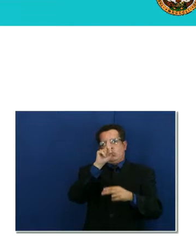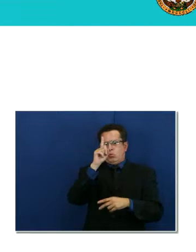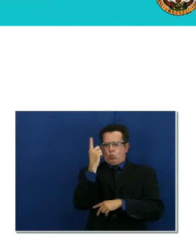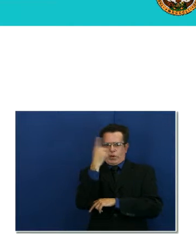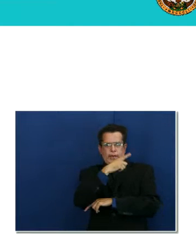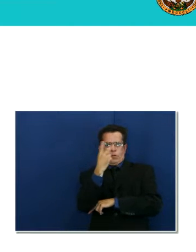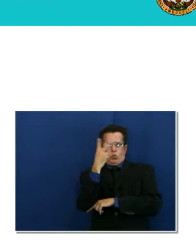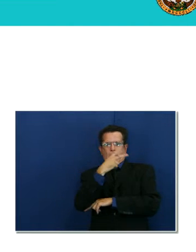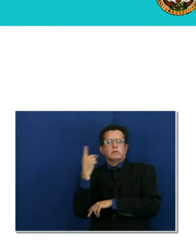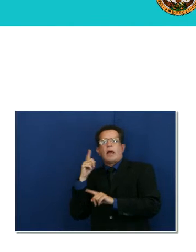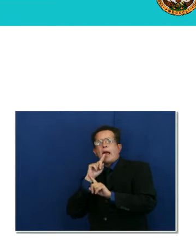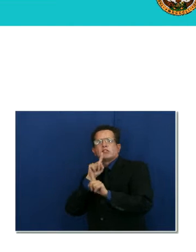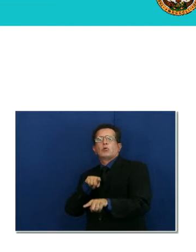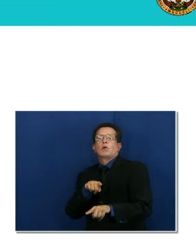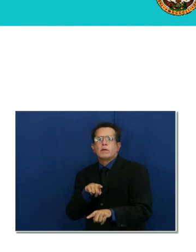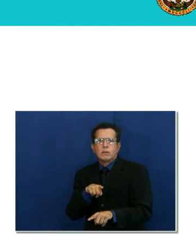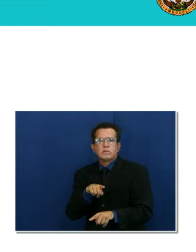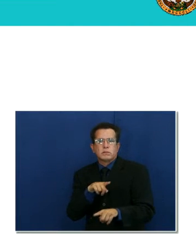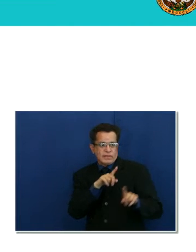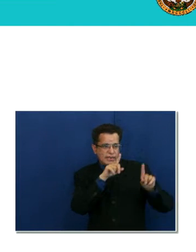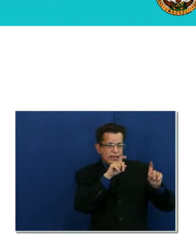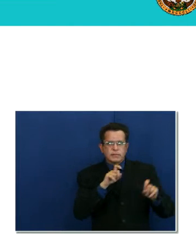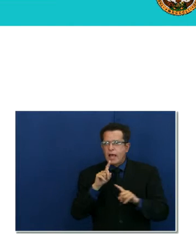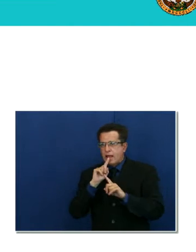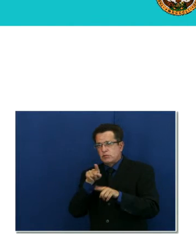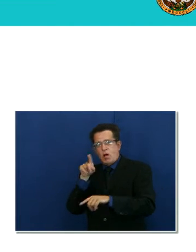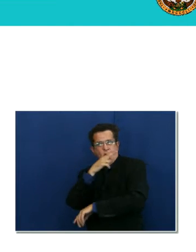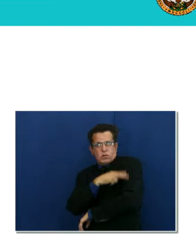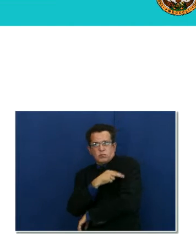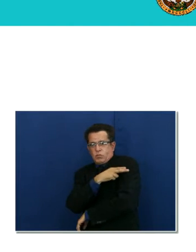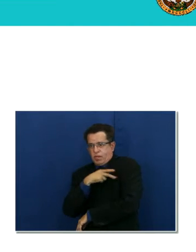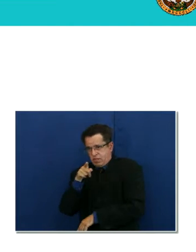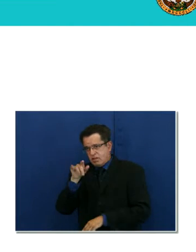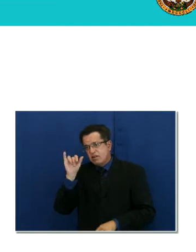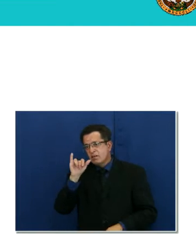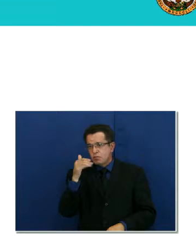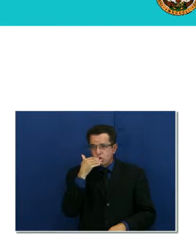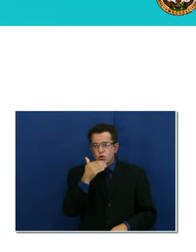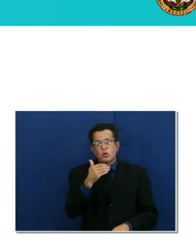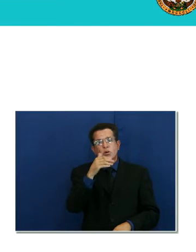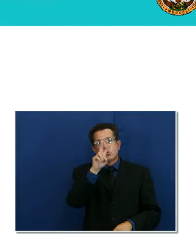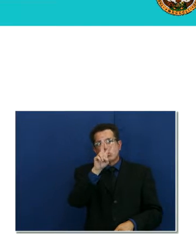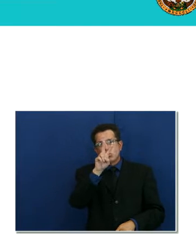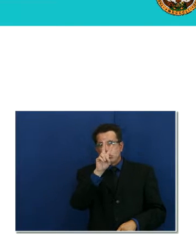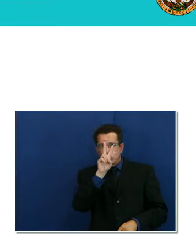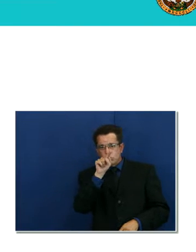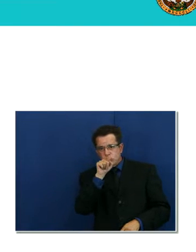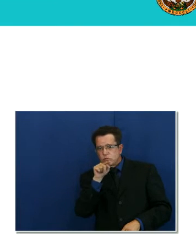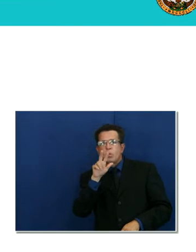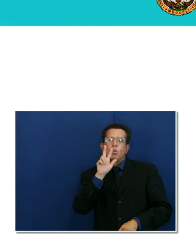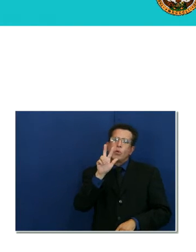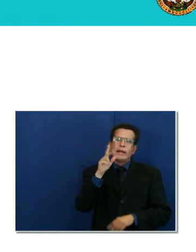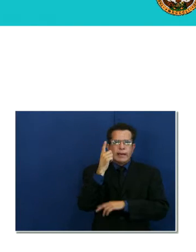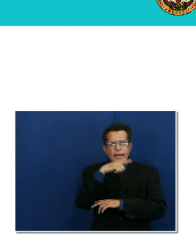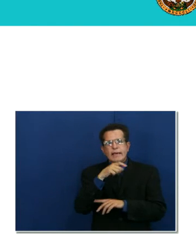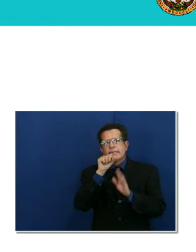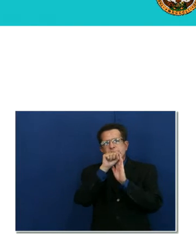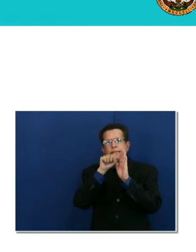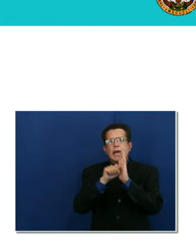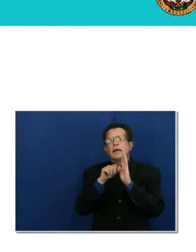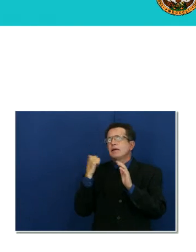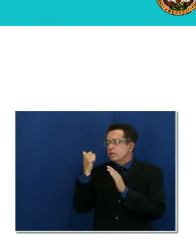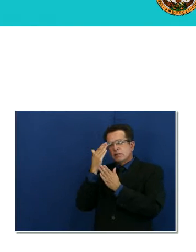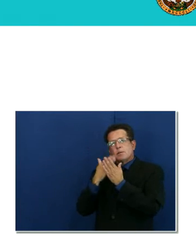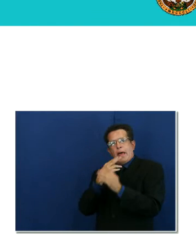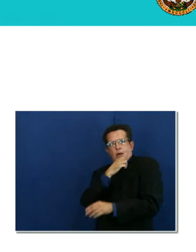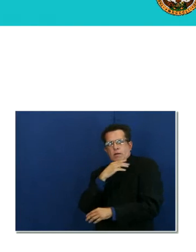days. You see the hospitals there a little bit slower, 1.5 to 2.5. State walk-in labs continue to do very well. Federally qualified